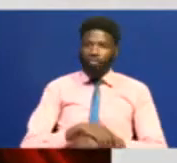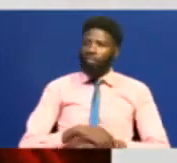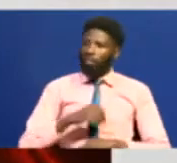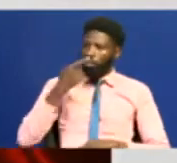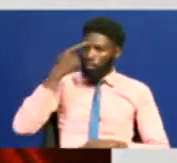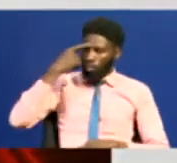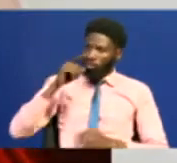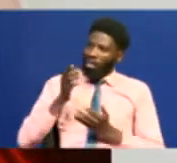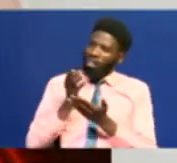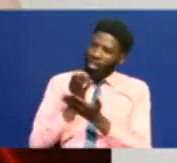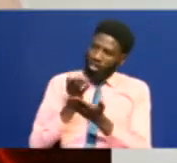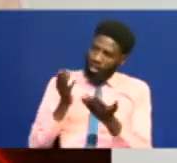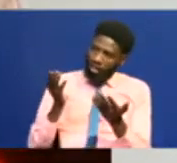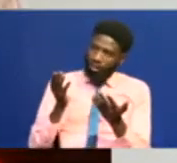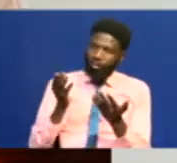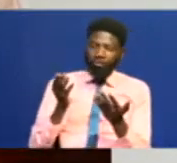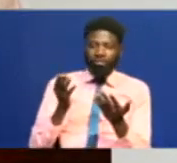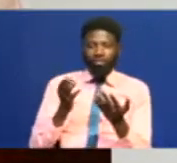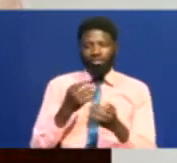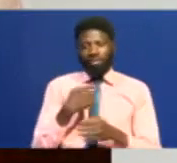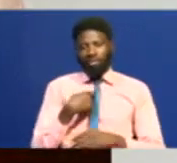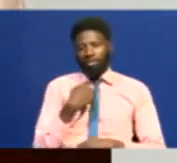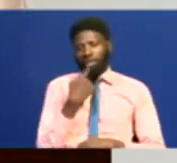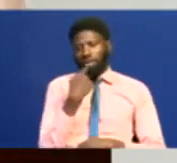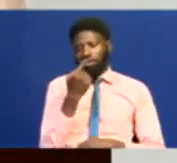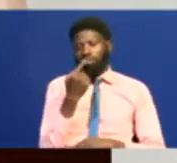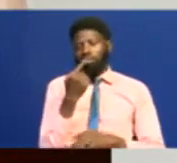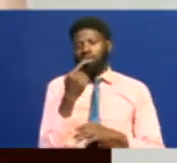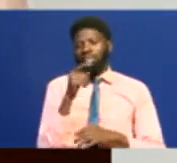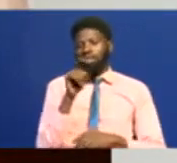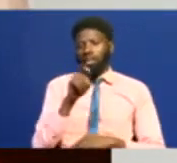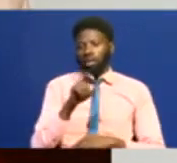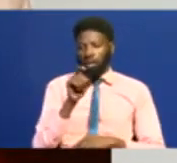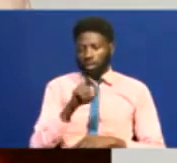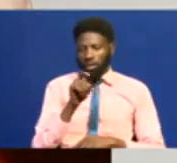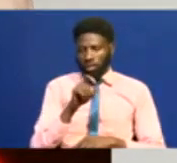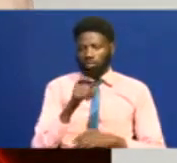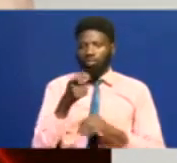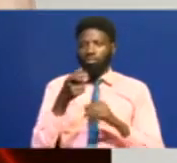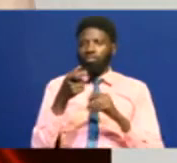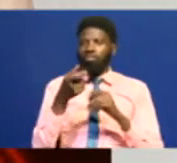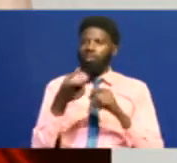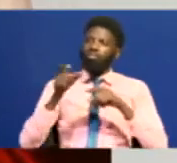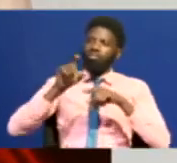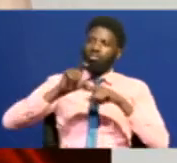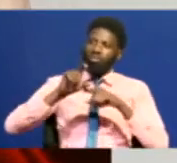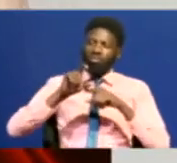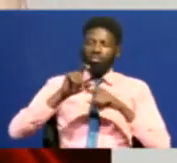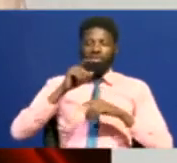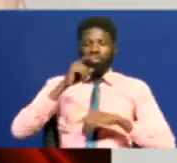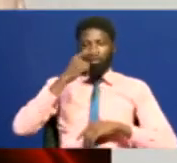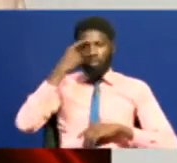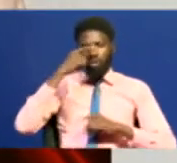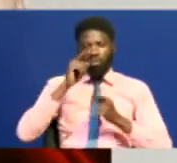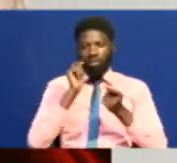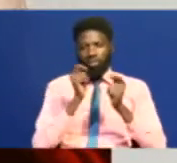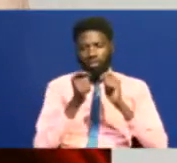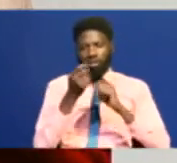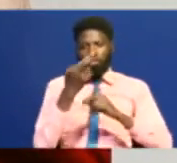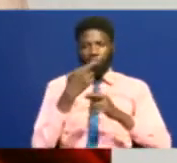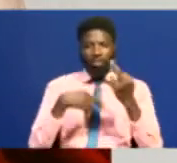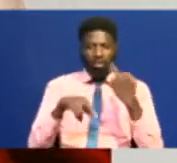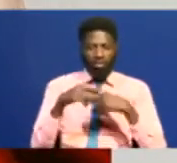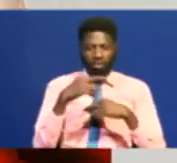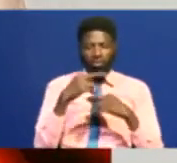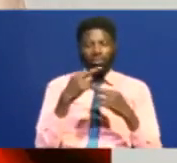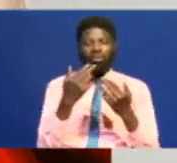in place. I would say they need to, you know, like there needs to be an acceleration in policy amendment and policy reviews to enable,